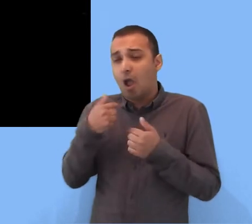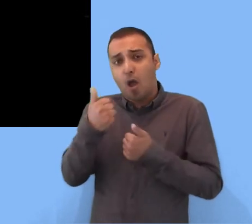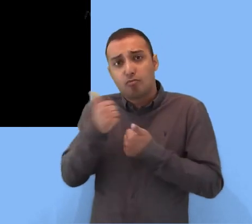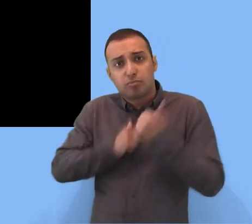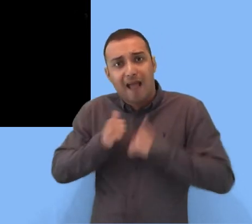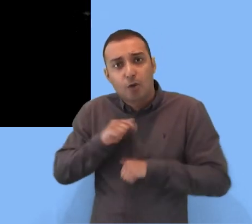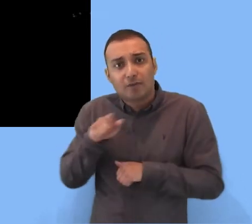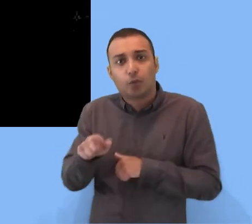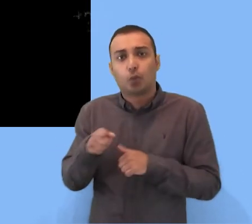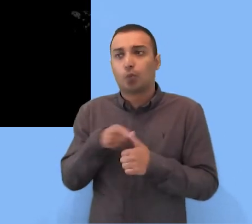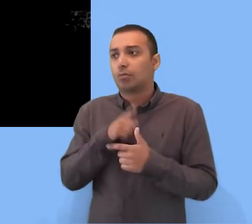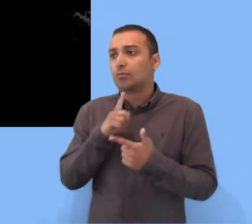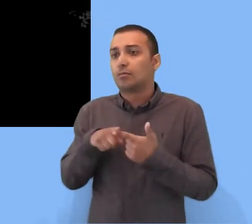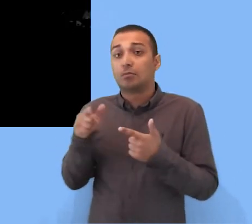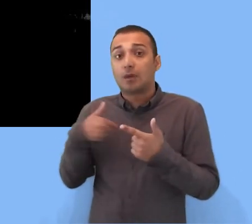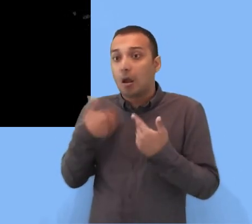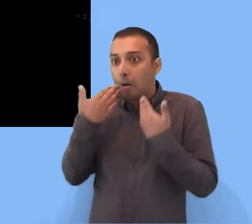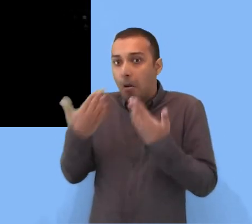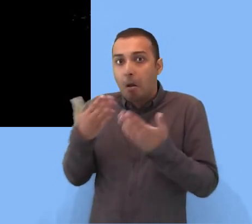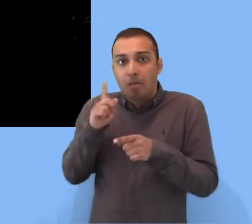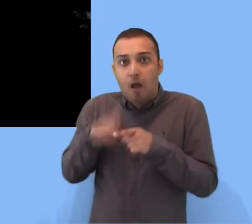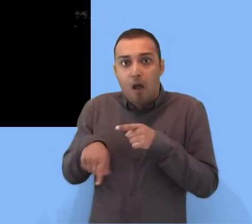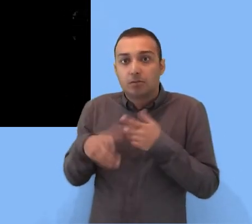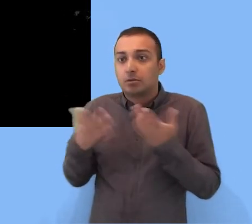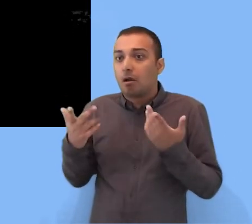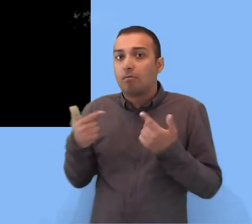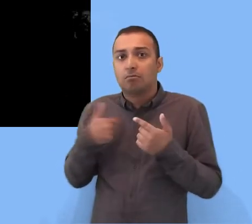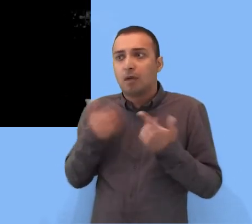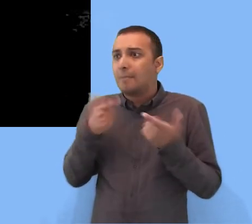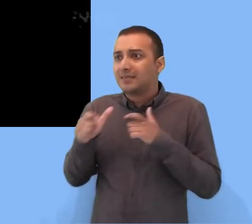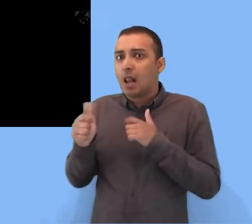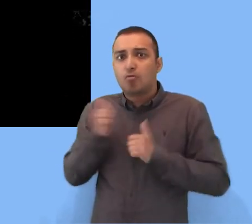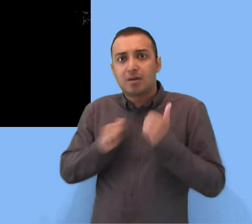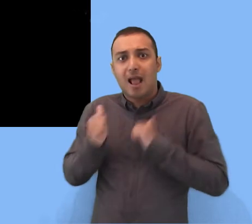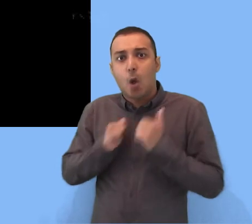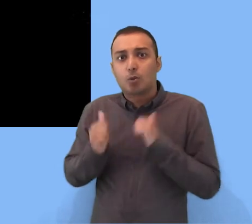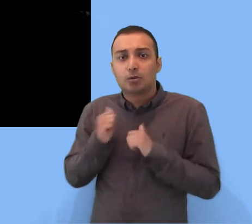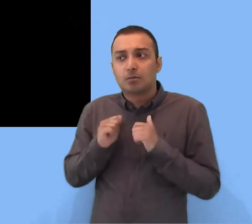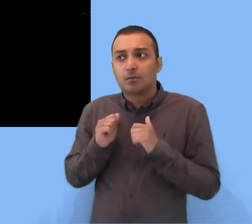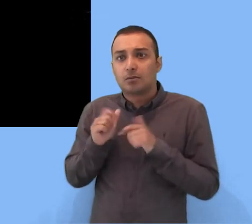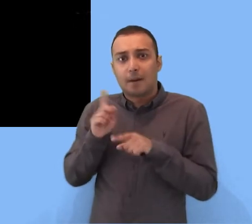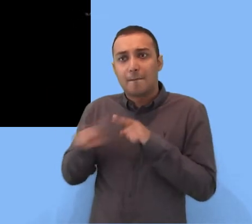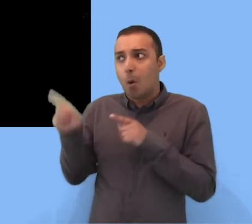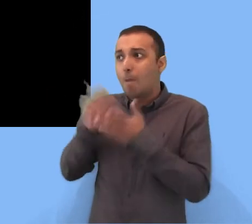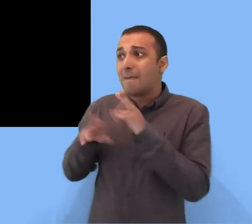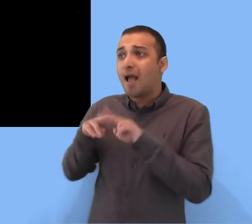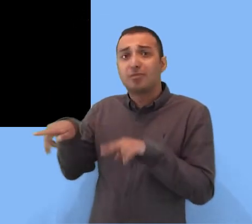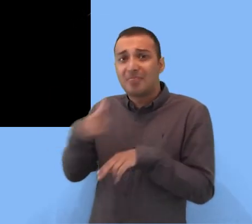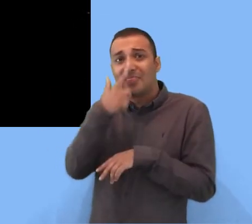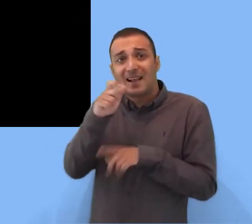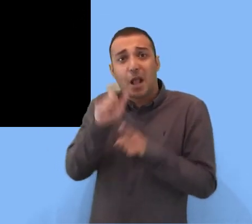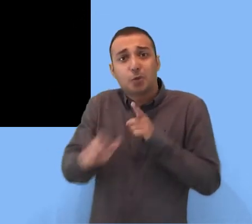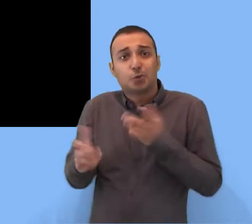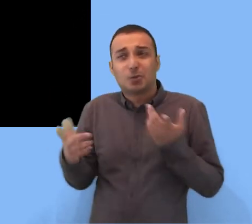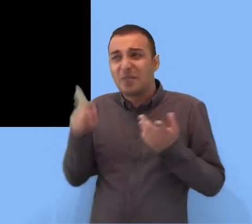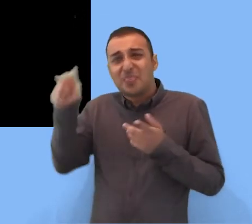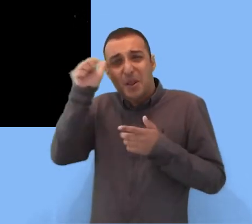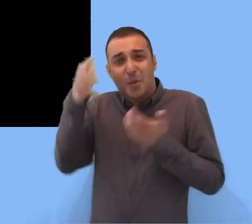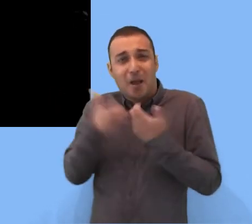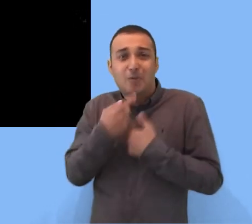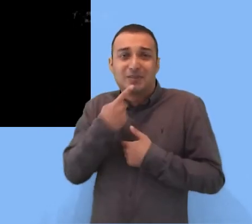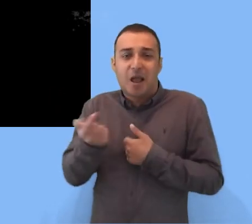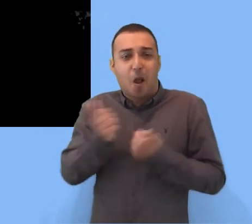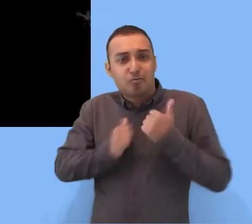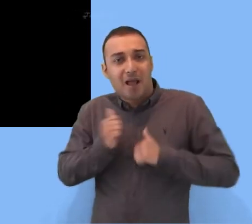you for working on it. Most parents are able to do that, but they may not realize how important it is. And there's a